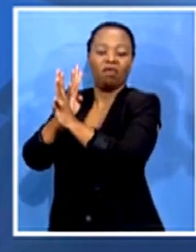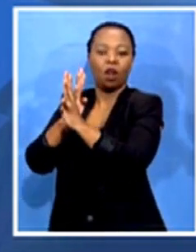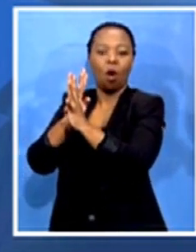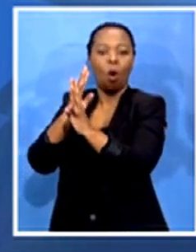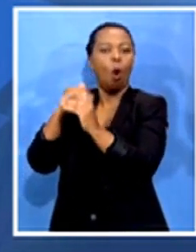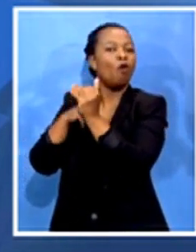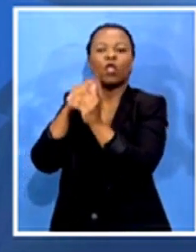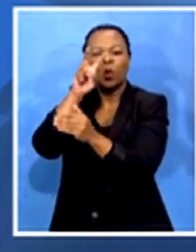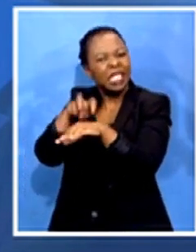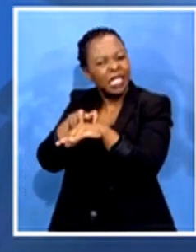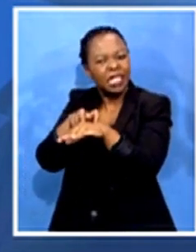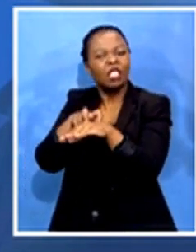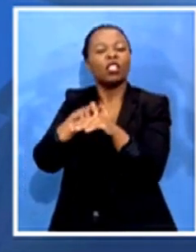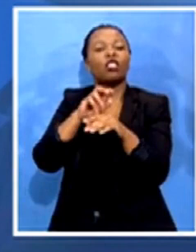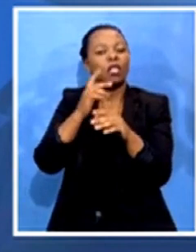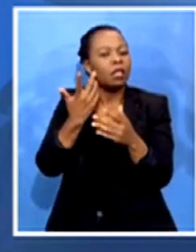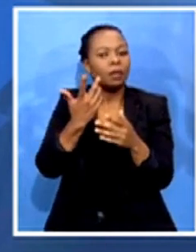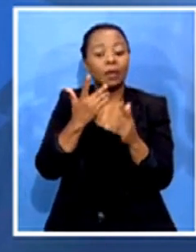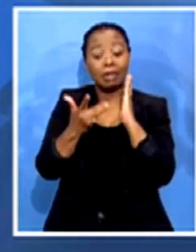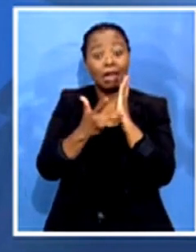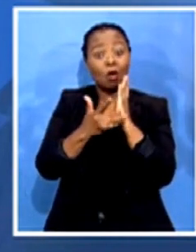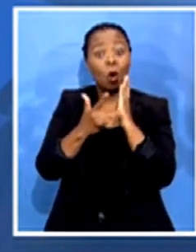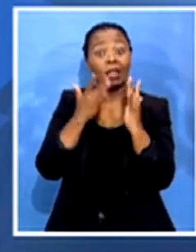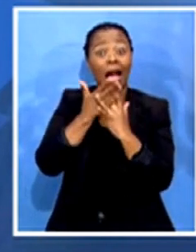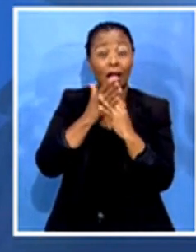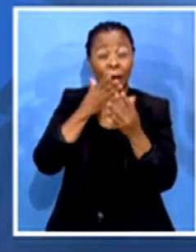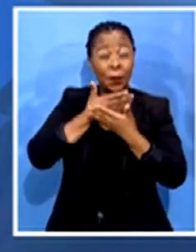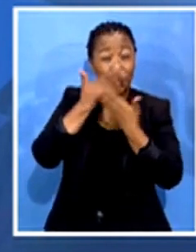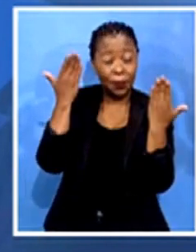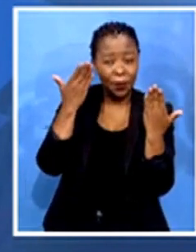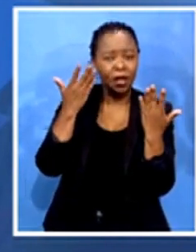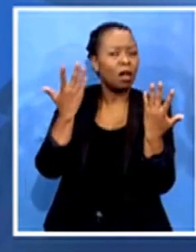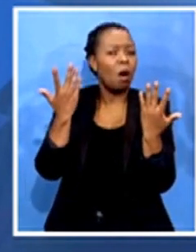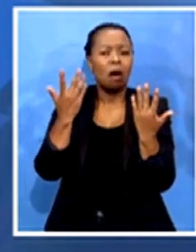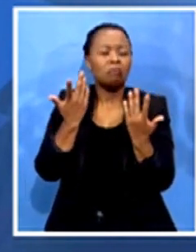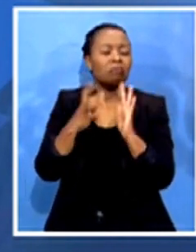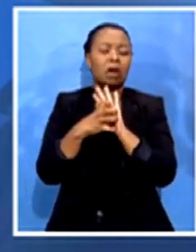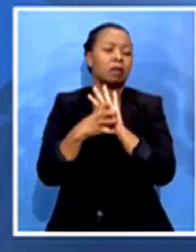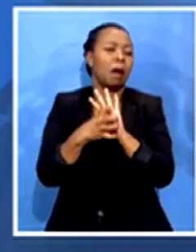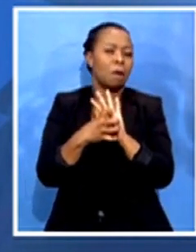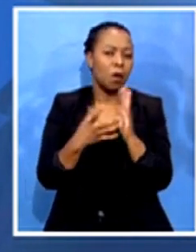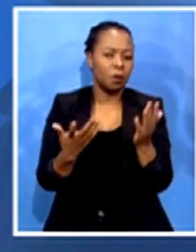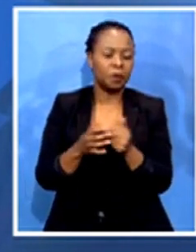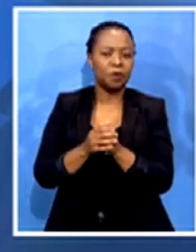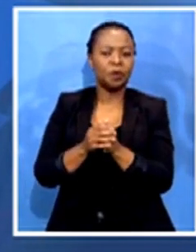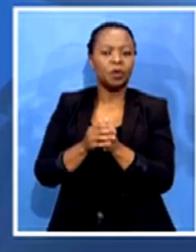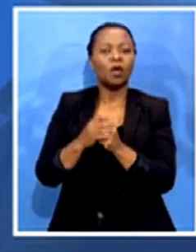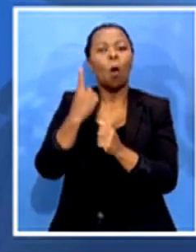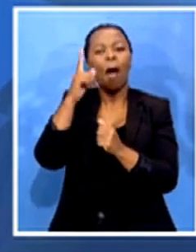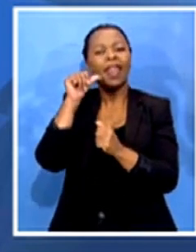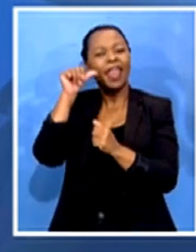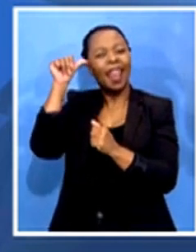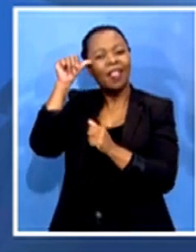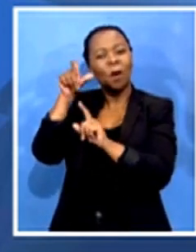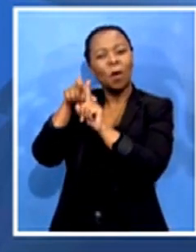to technology as a person, I mean, for example, we have one elderly person who's been helping people in his